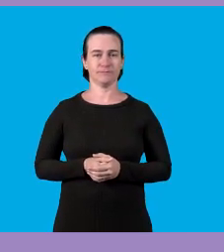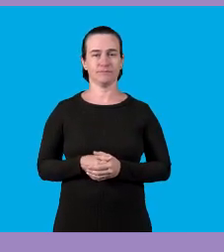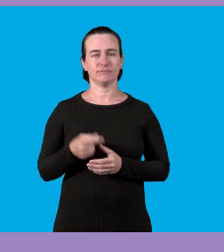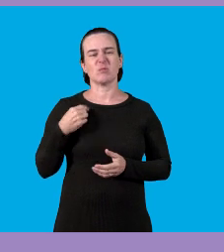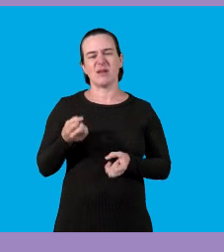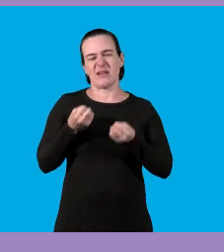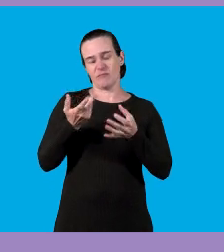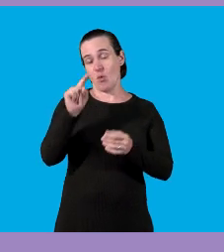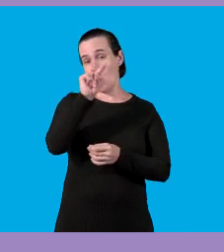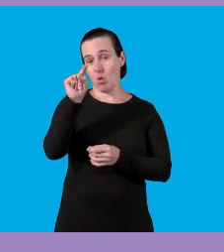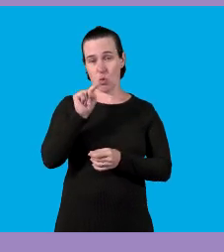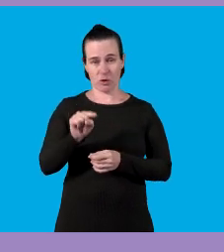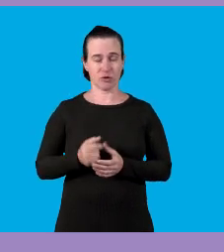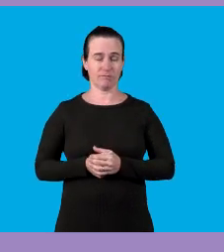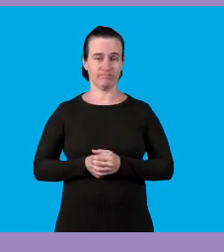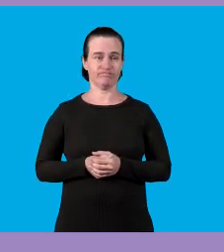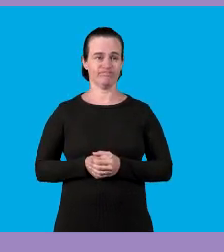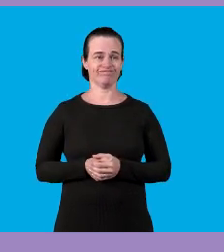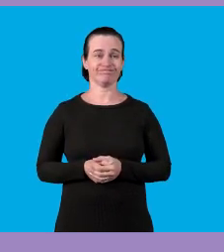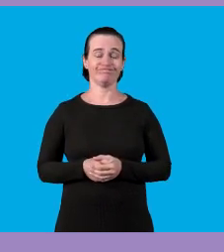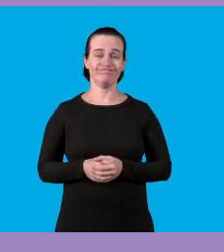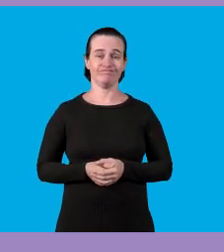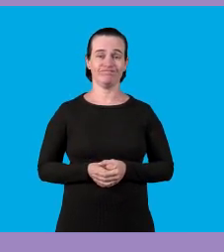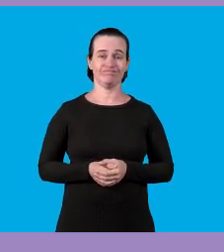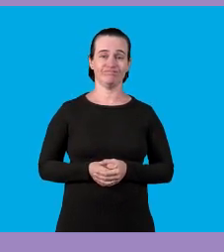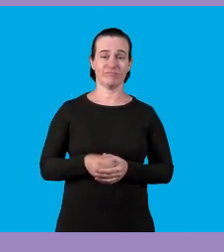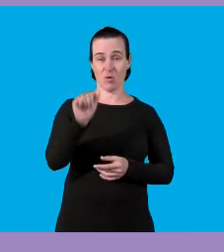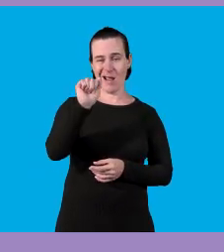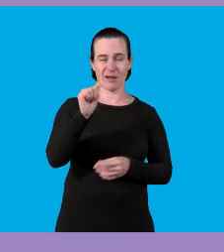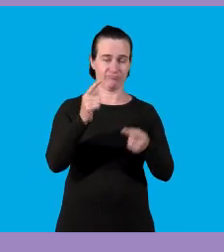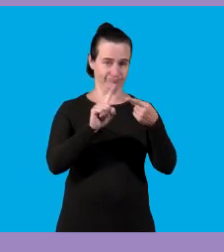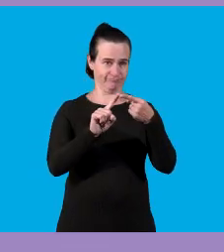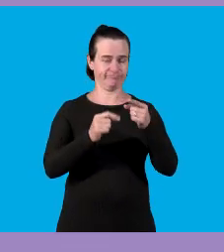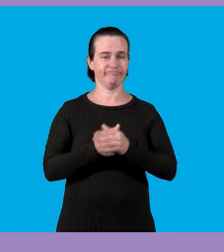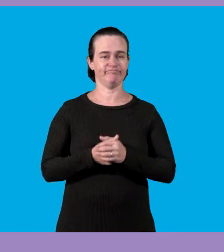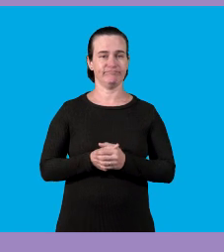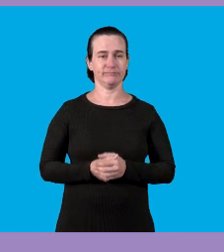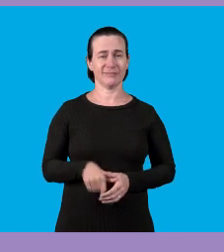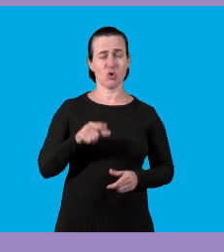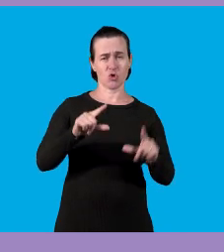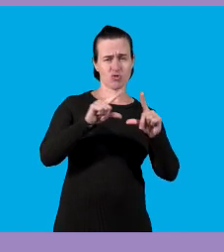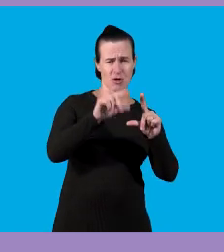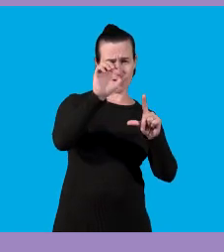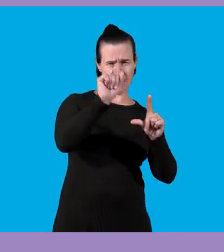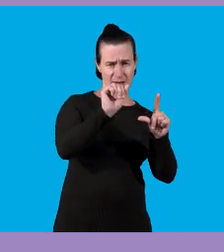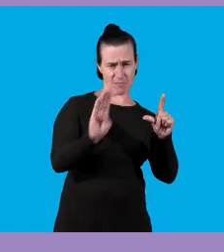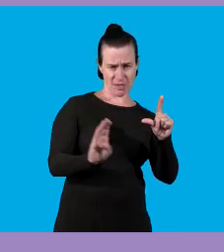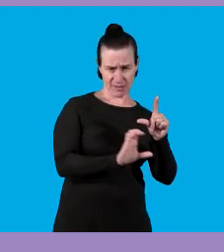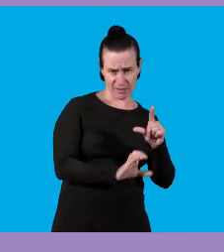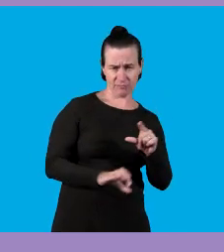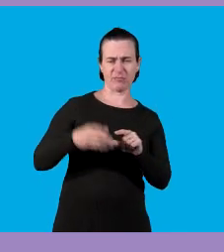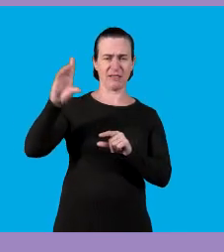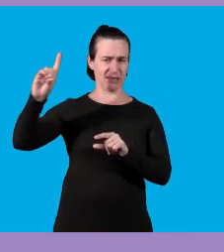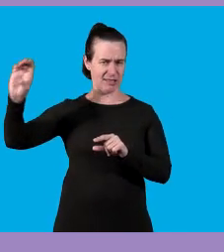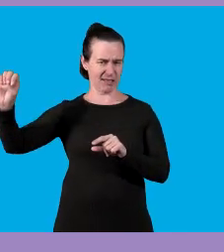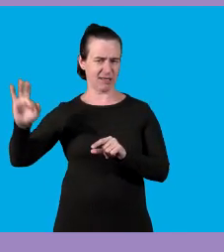a question in this regard. Question A. In triangle ABC and triangle